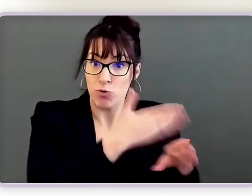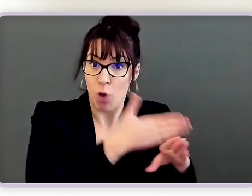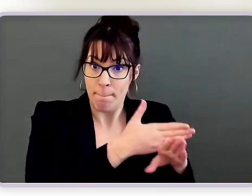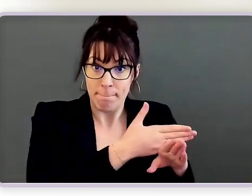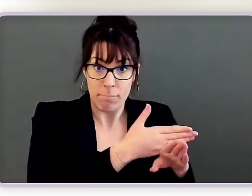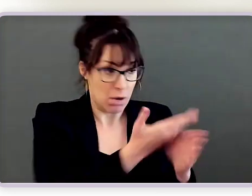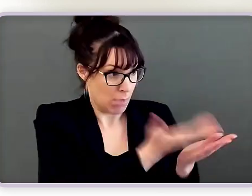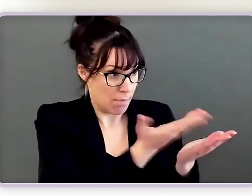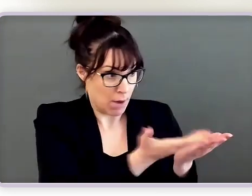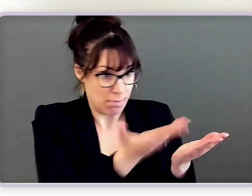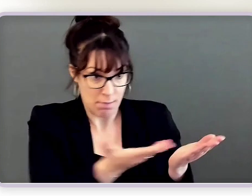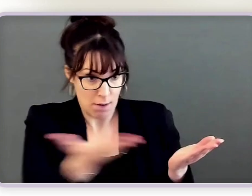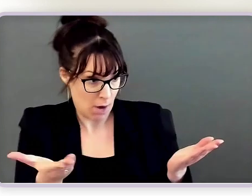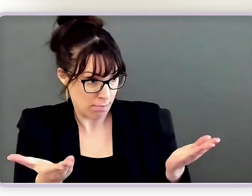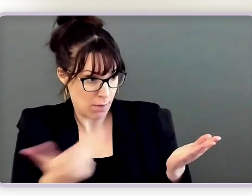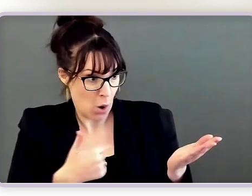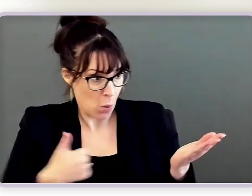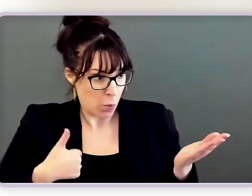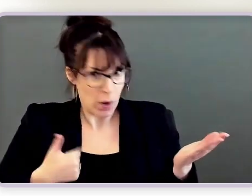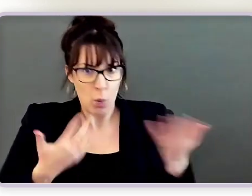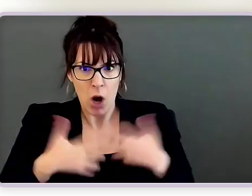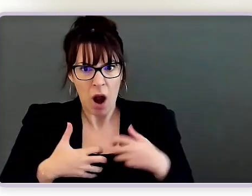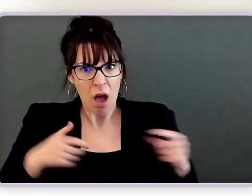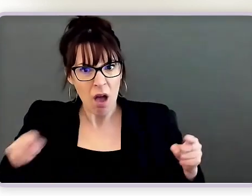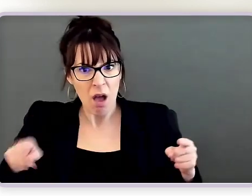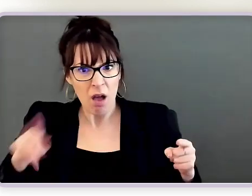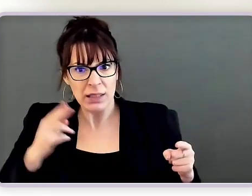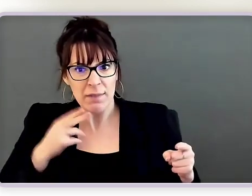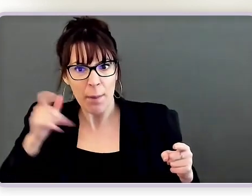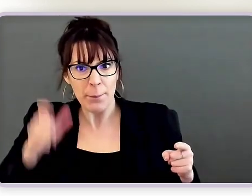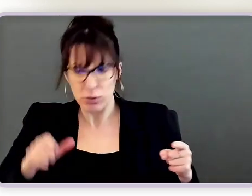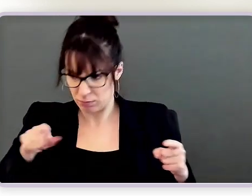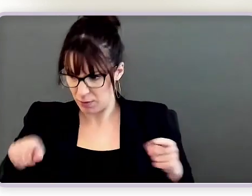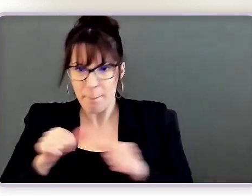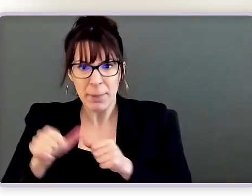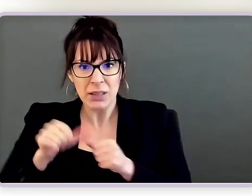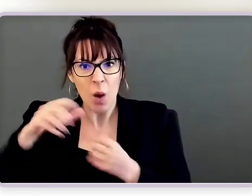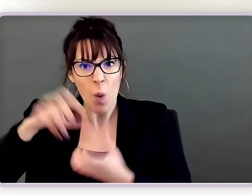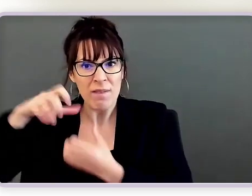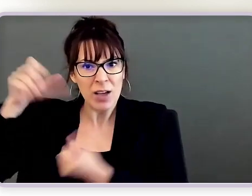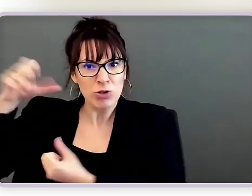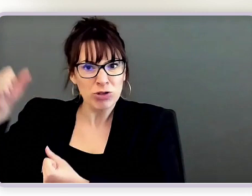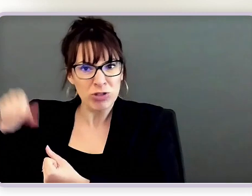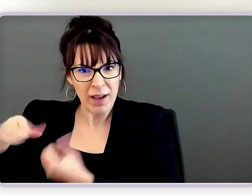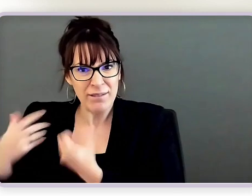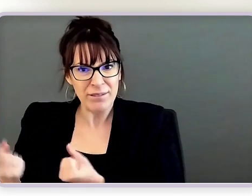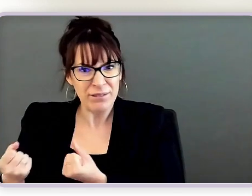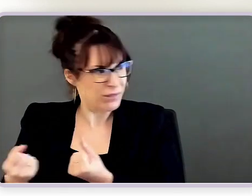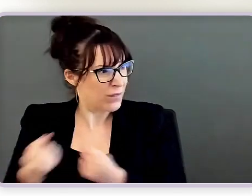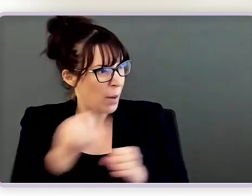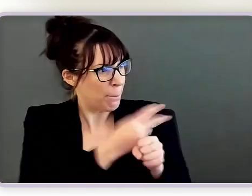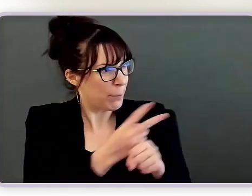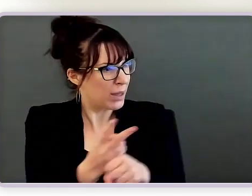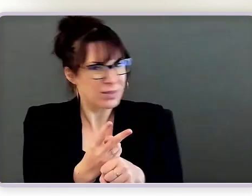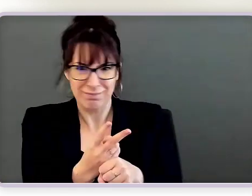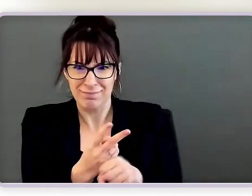the better qualifications, and they had told her that she hadn't. And so they certainly didn't